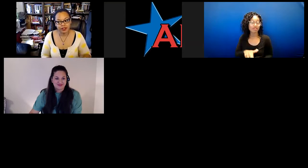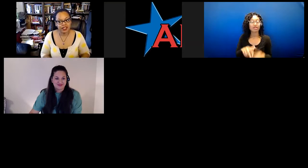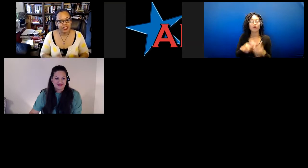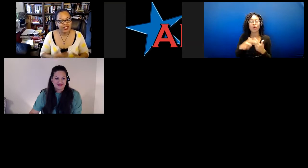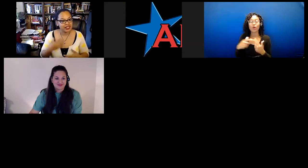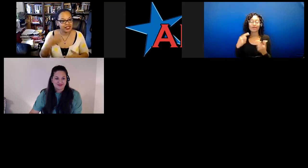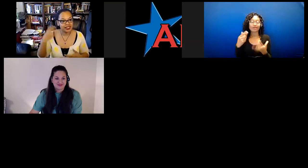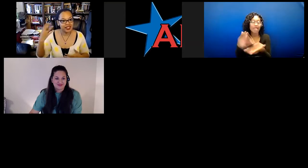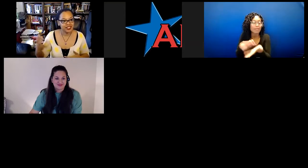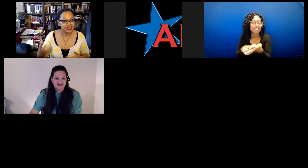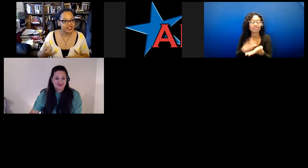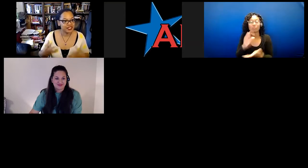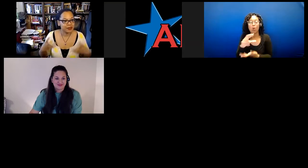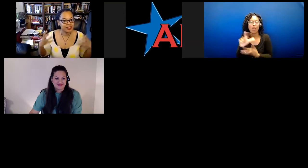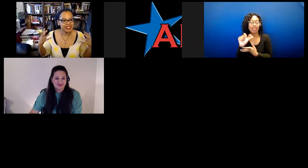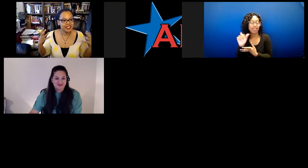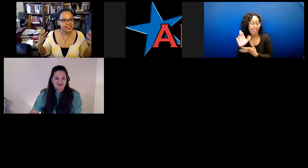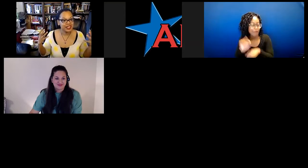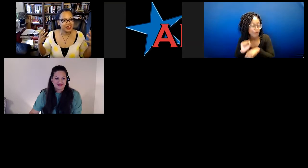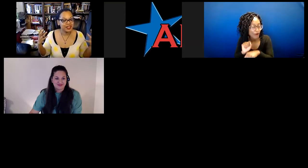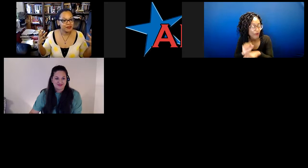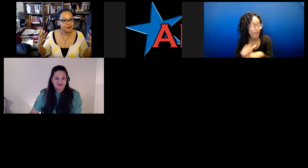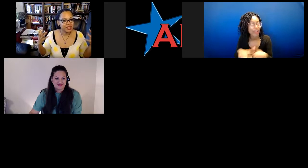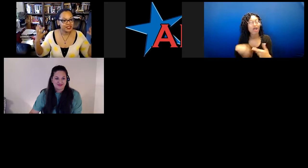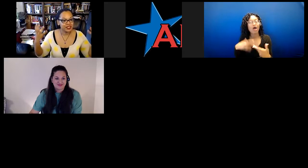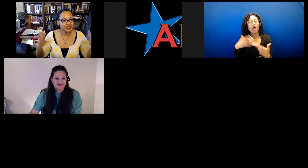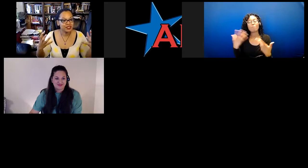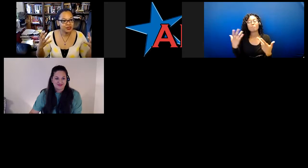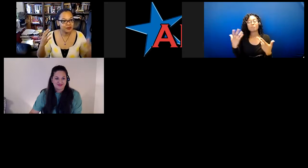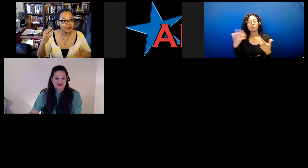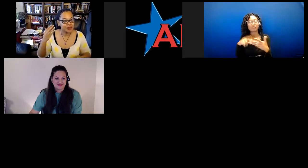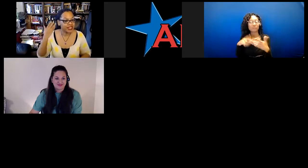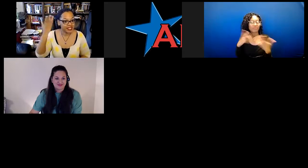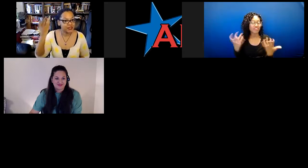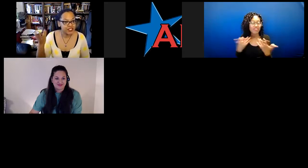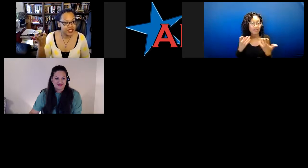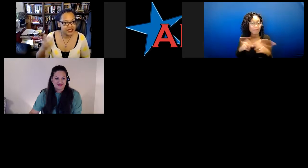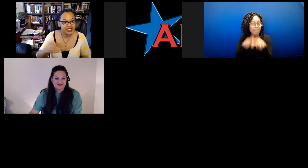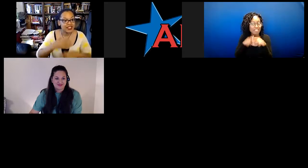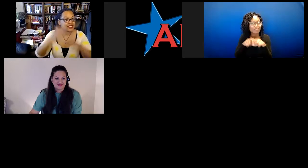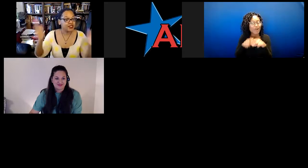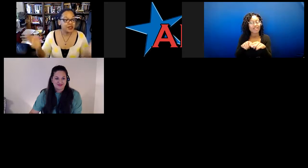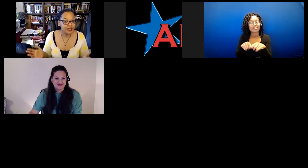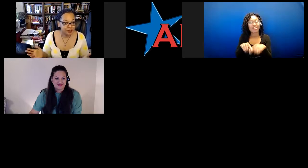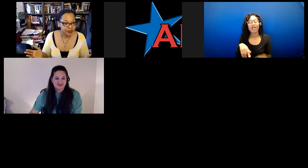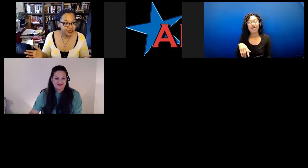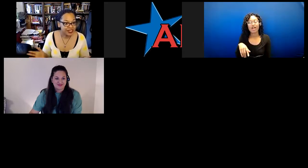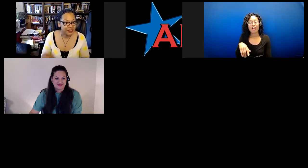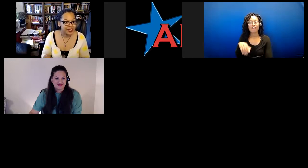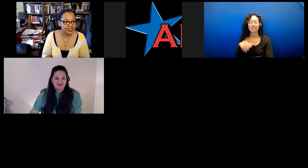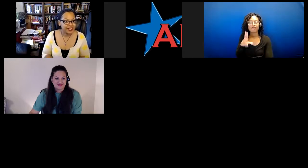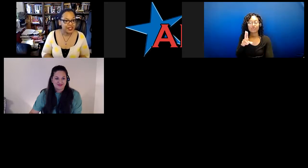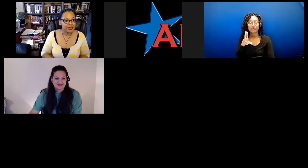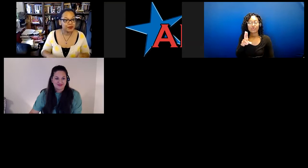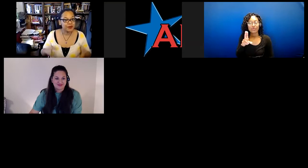labor, the construct of disability based on the sort of mindset of eugenics. There's a lot of different sort of things,